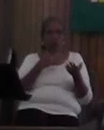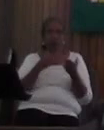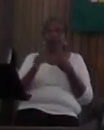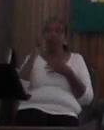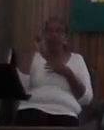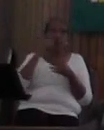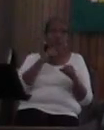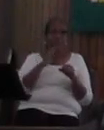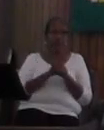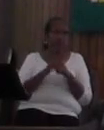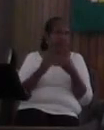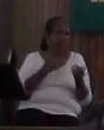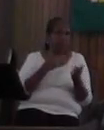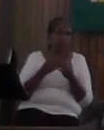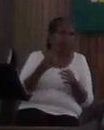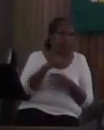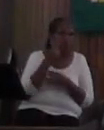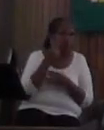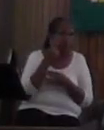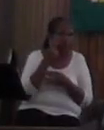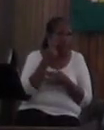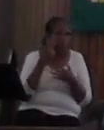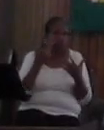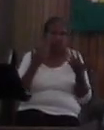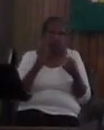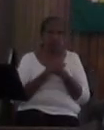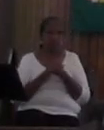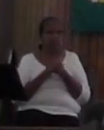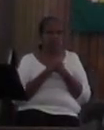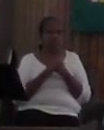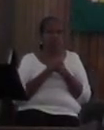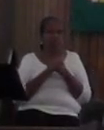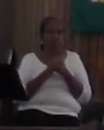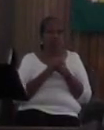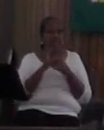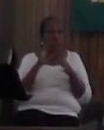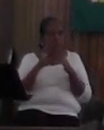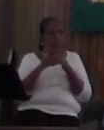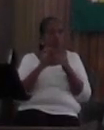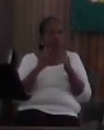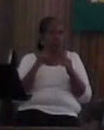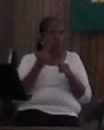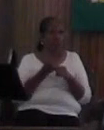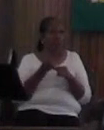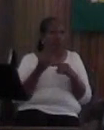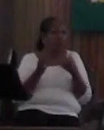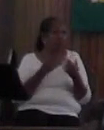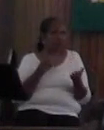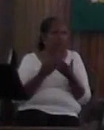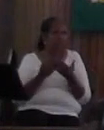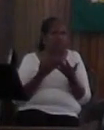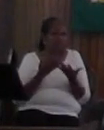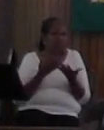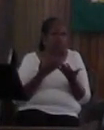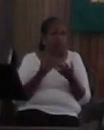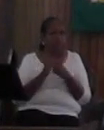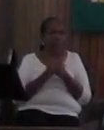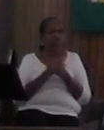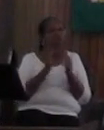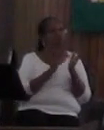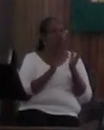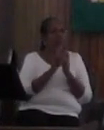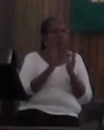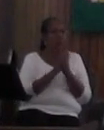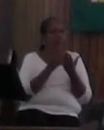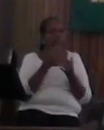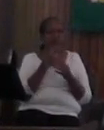Whether or not we have seen it yet makes no difference. It belongs to us anyway. The Bible says, don't believe